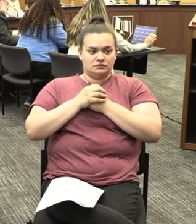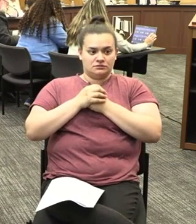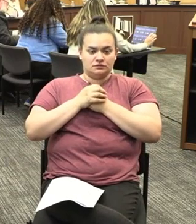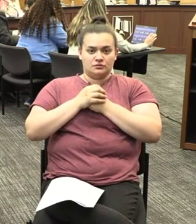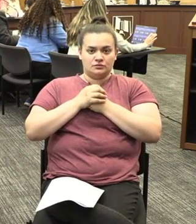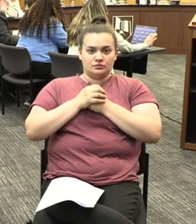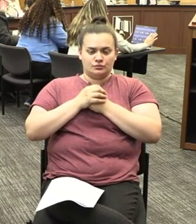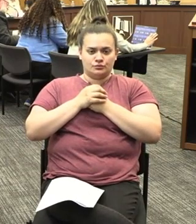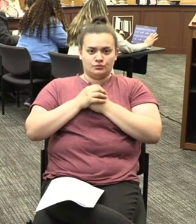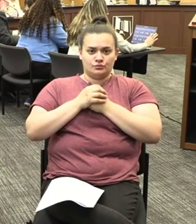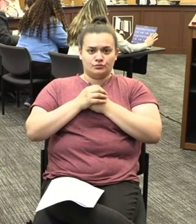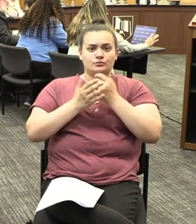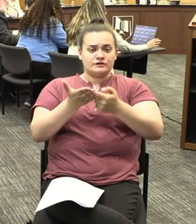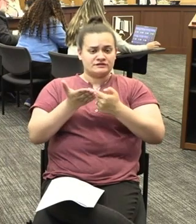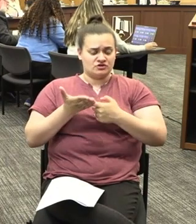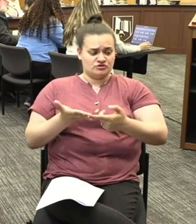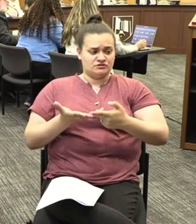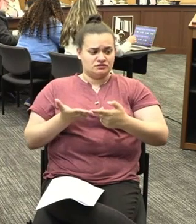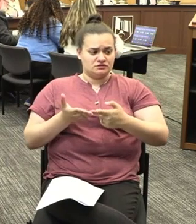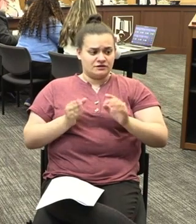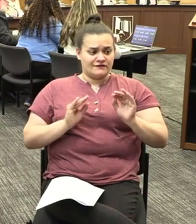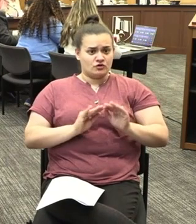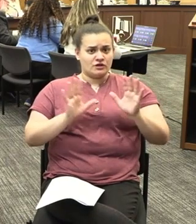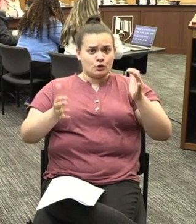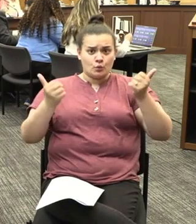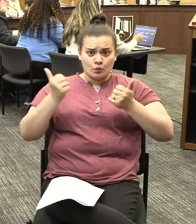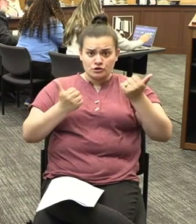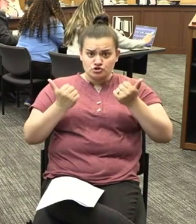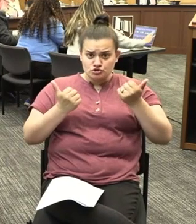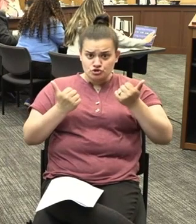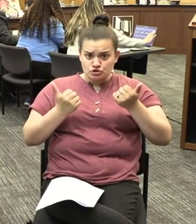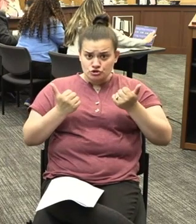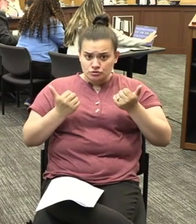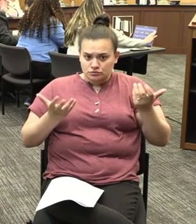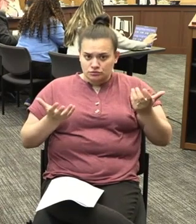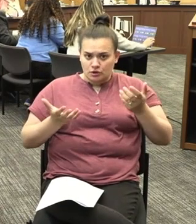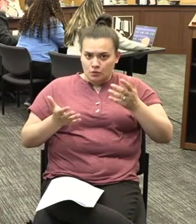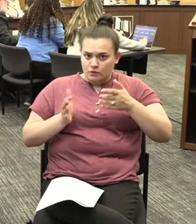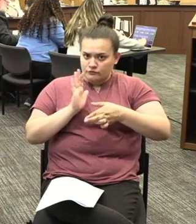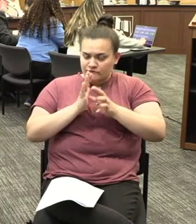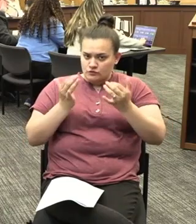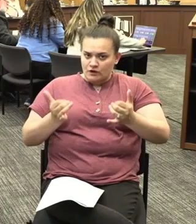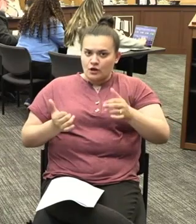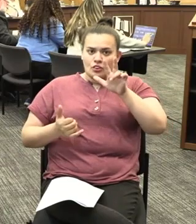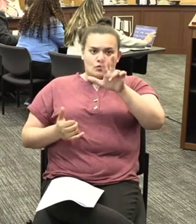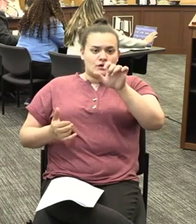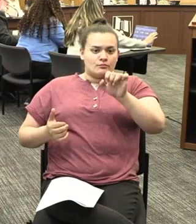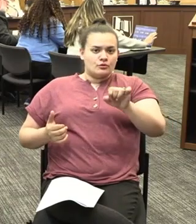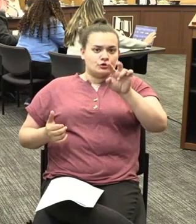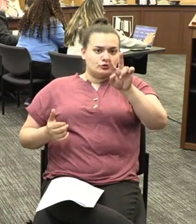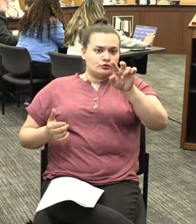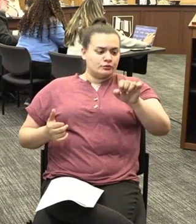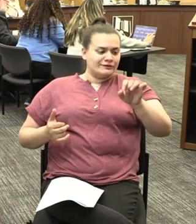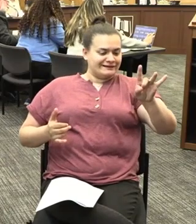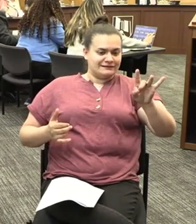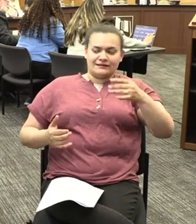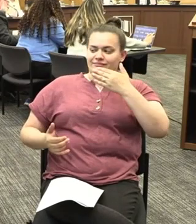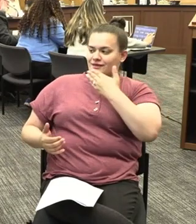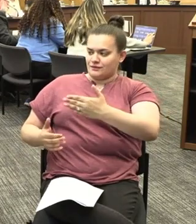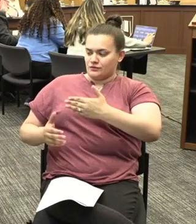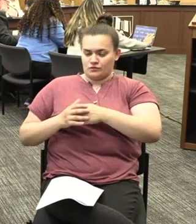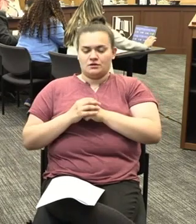Okay, discussion. For clarity, which one are we reviewing right now? 3.2.8. 3.8? Thank you.